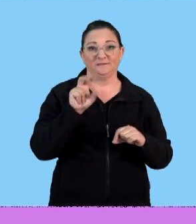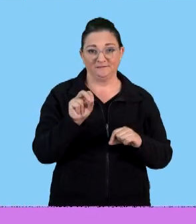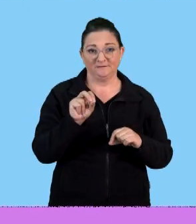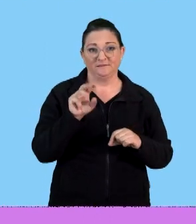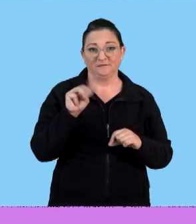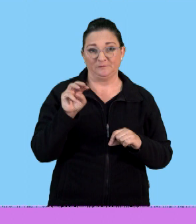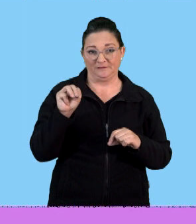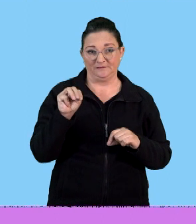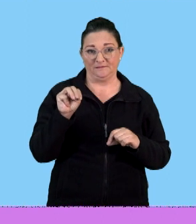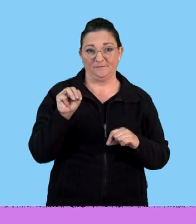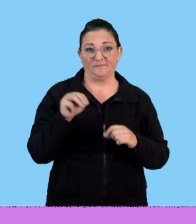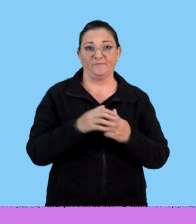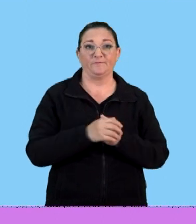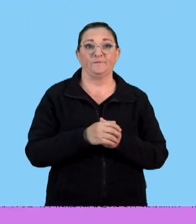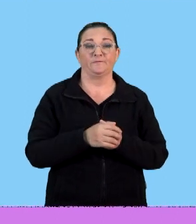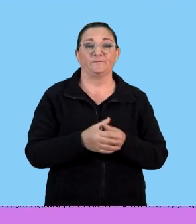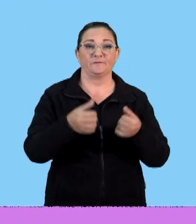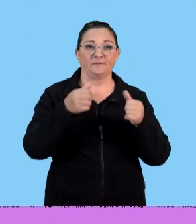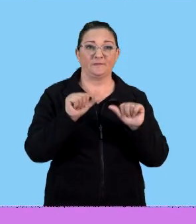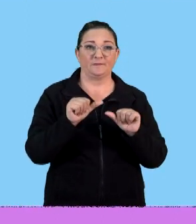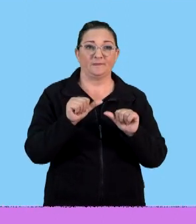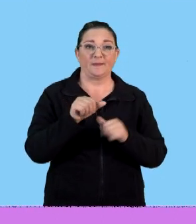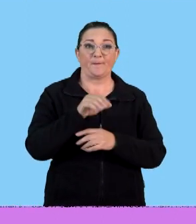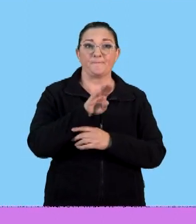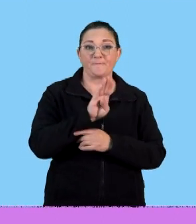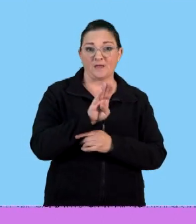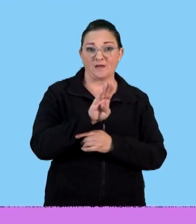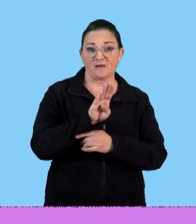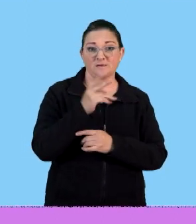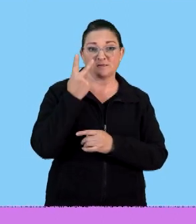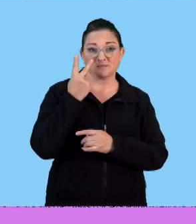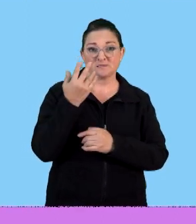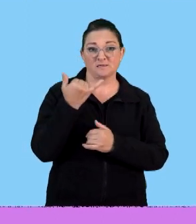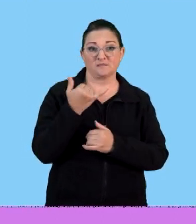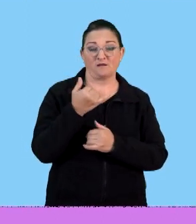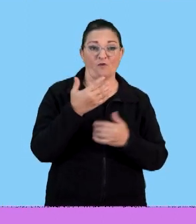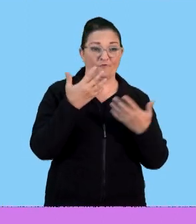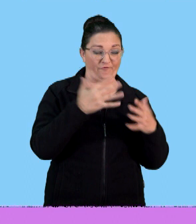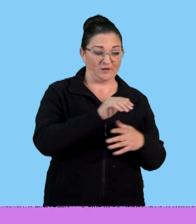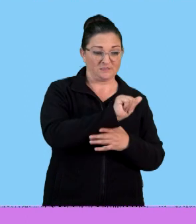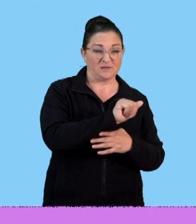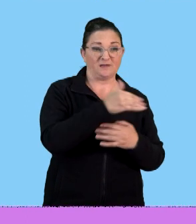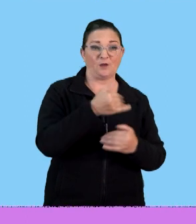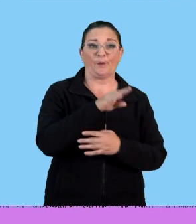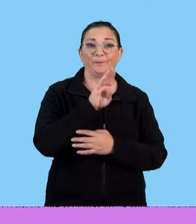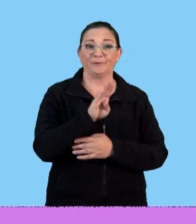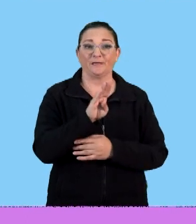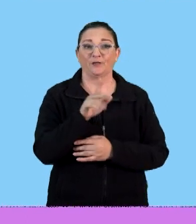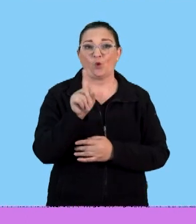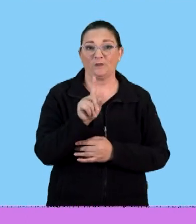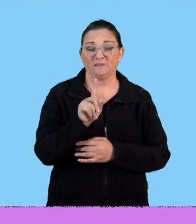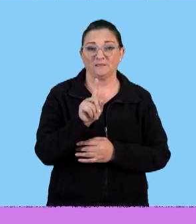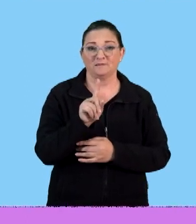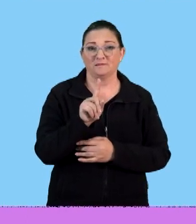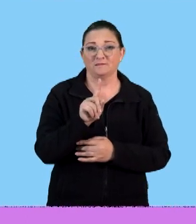80 millimeters, right? Then B, can you see? So I'm here now, I'm done with A. B,